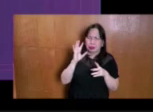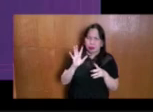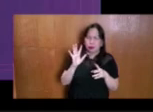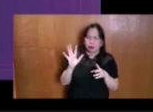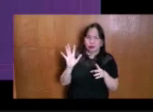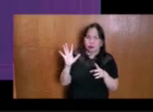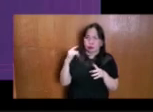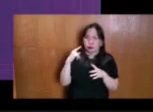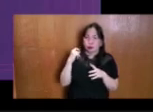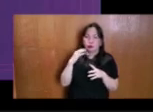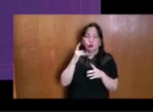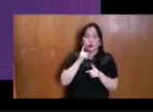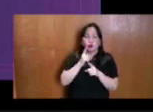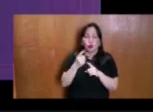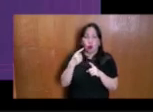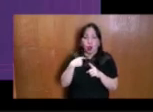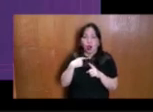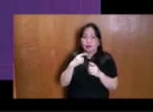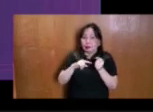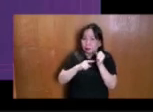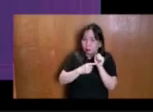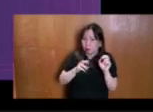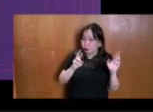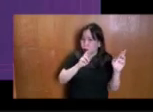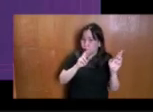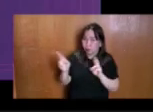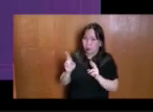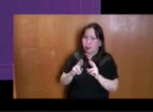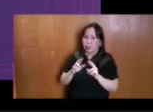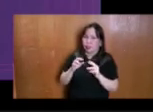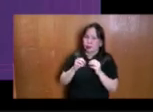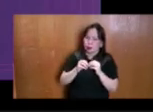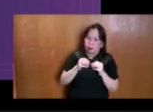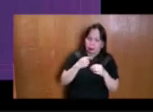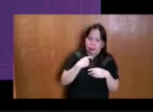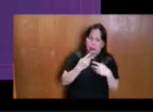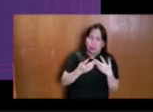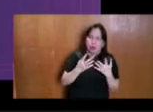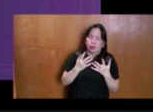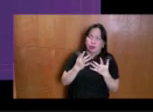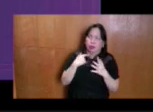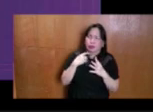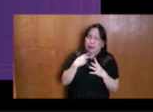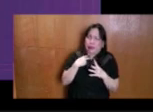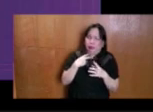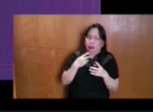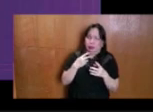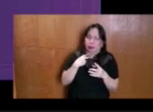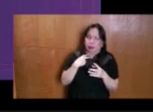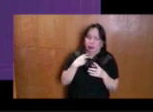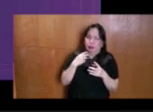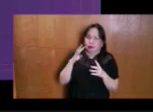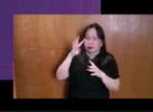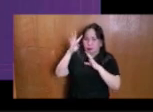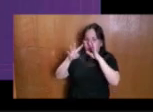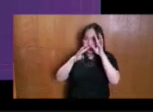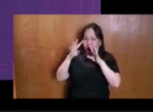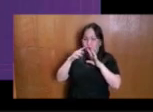to get a head start, that may kill innovation also. It may have that kind